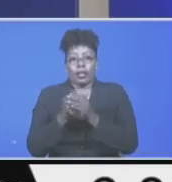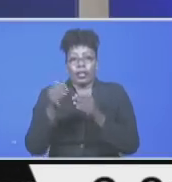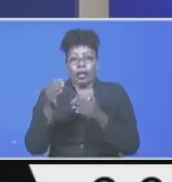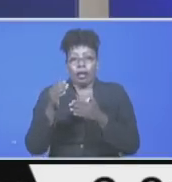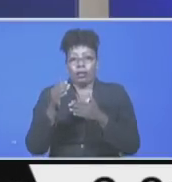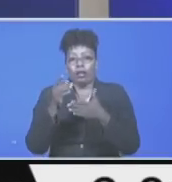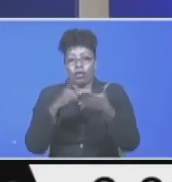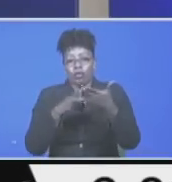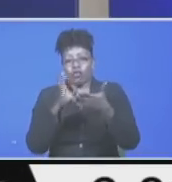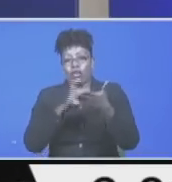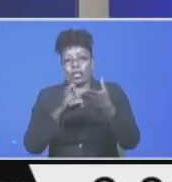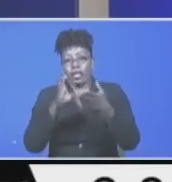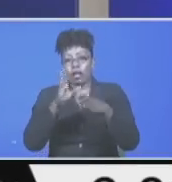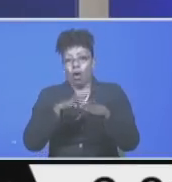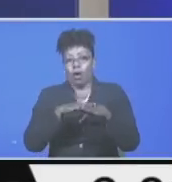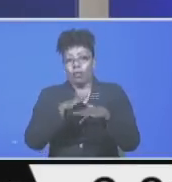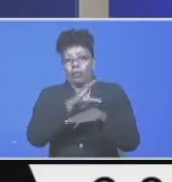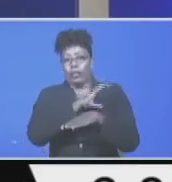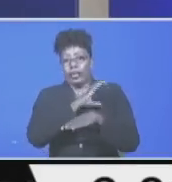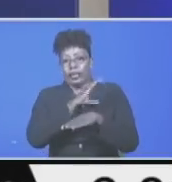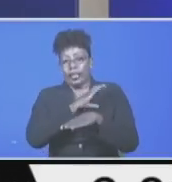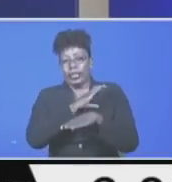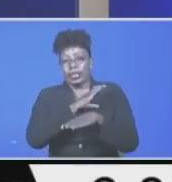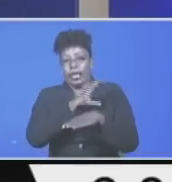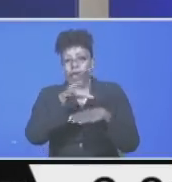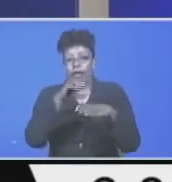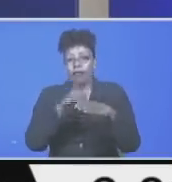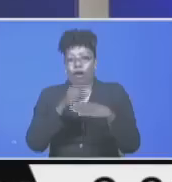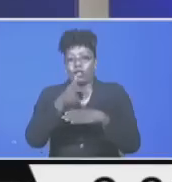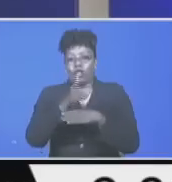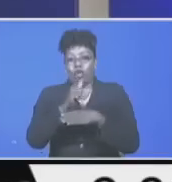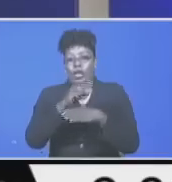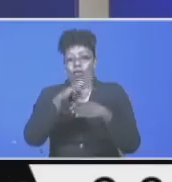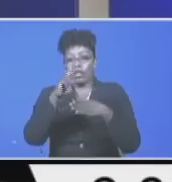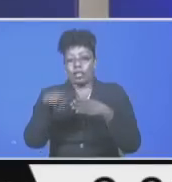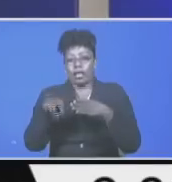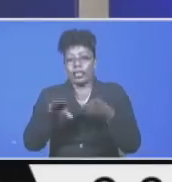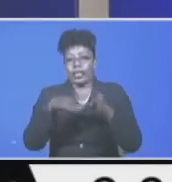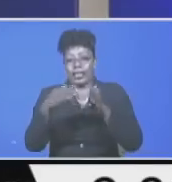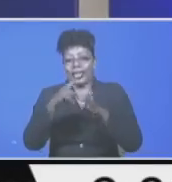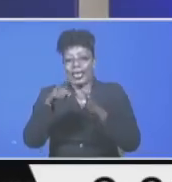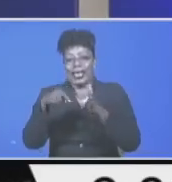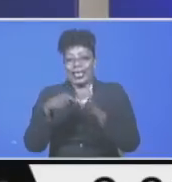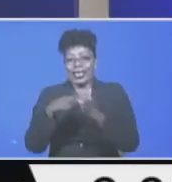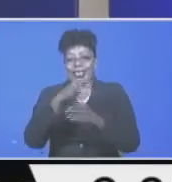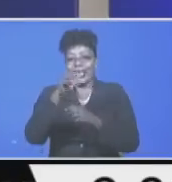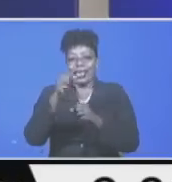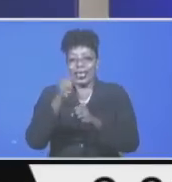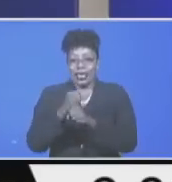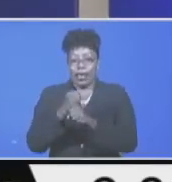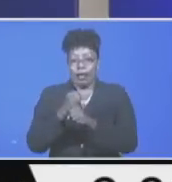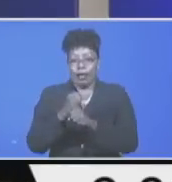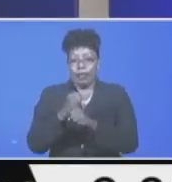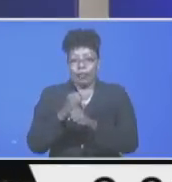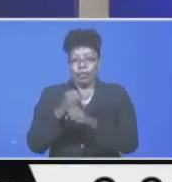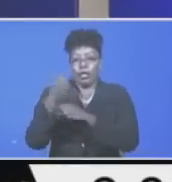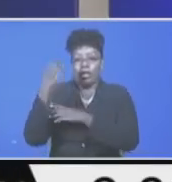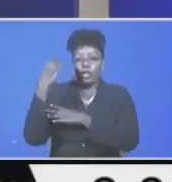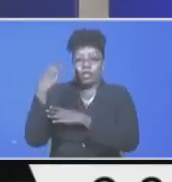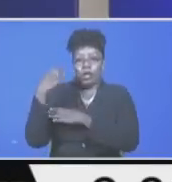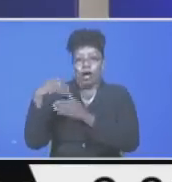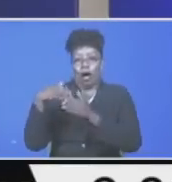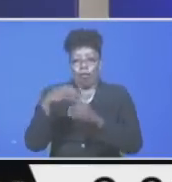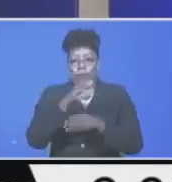police officers following a number of police-involved shootings that have resulted in deaths this year, Chairman of the Police Staff Association, Sonny